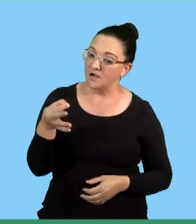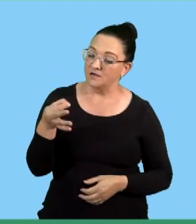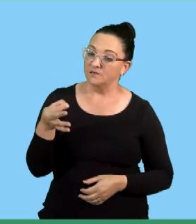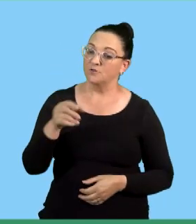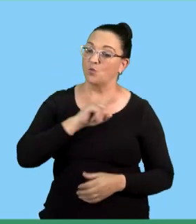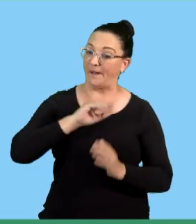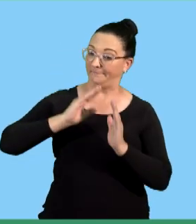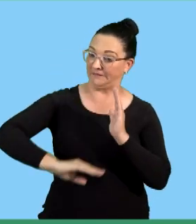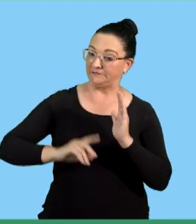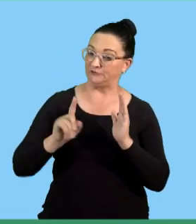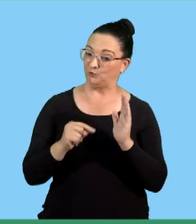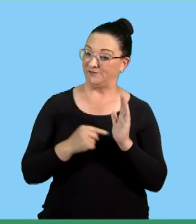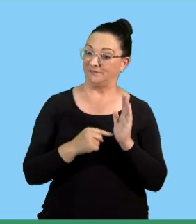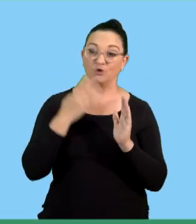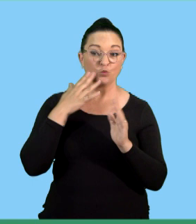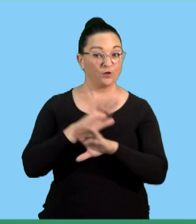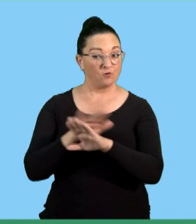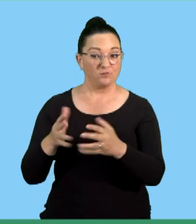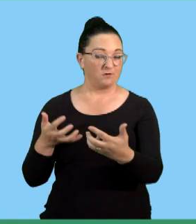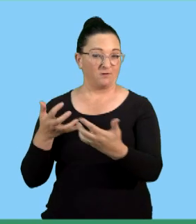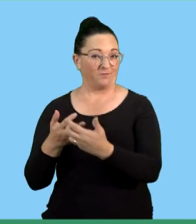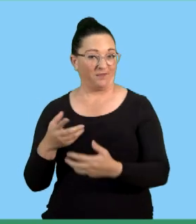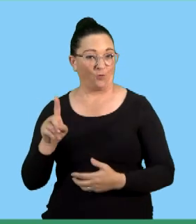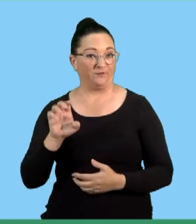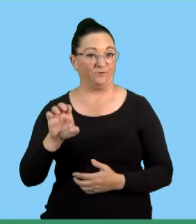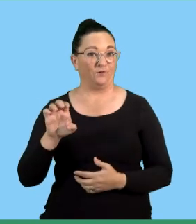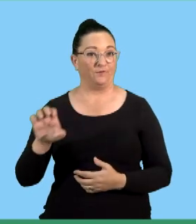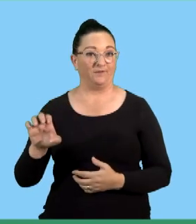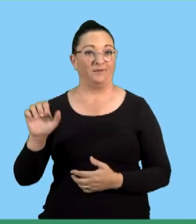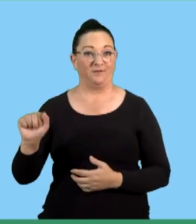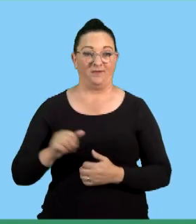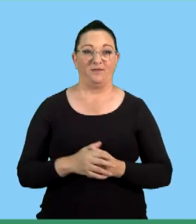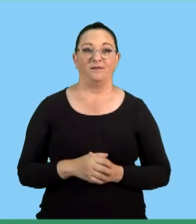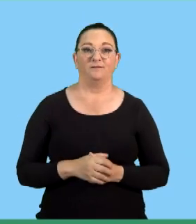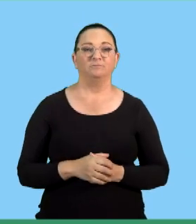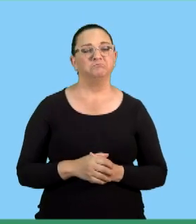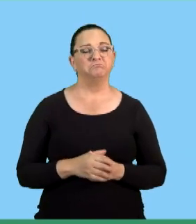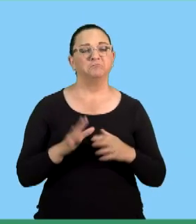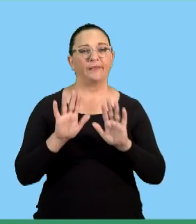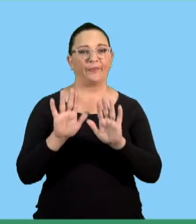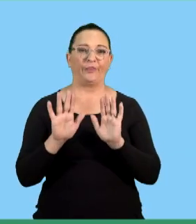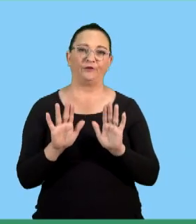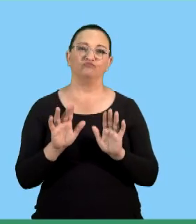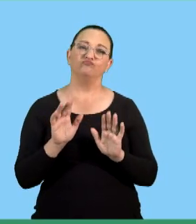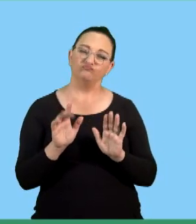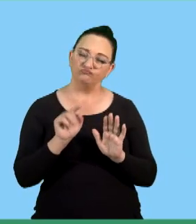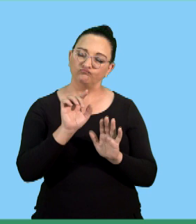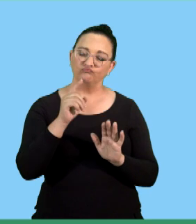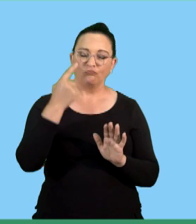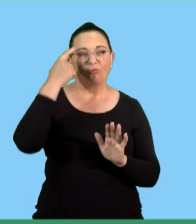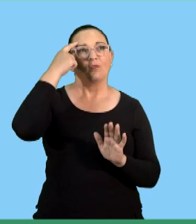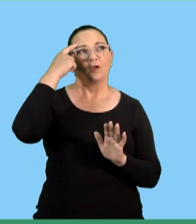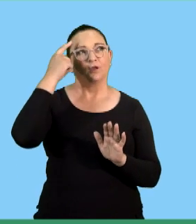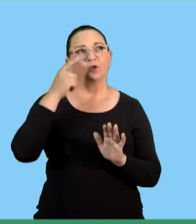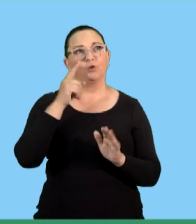the penalties for non-compliance with the Employment Equity Act. So I'm going to leave you with this question so that you can